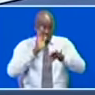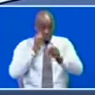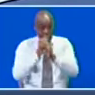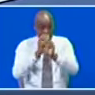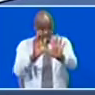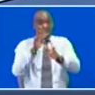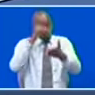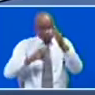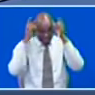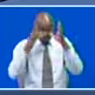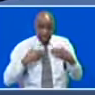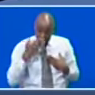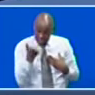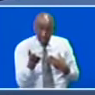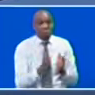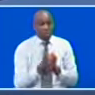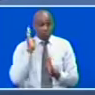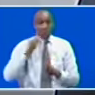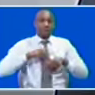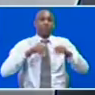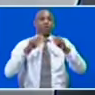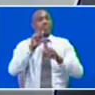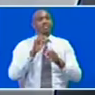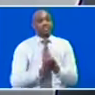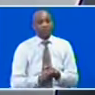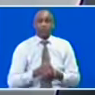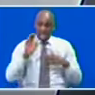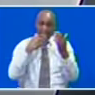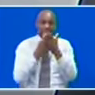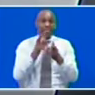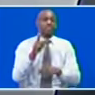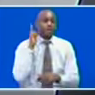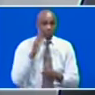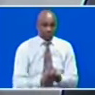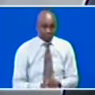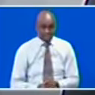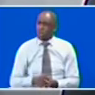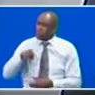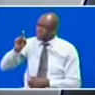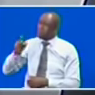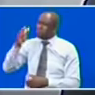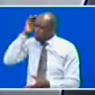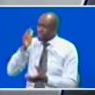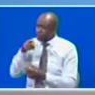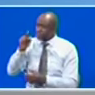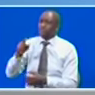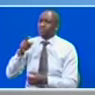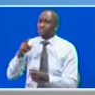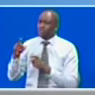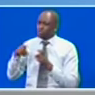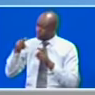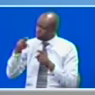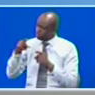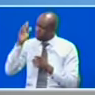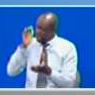whatever decision comes out of it, we'll follow the law and apply that law. Do you believe that by